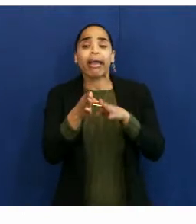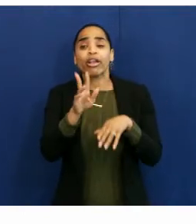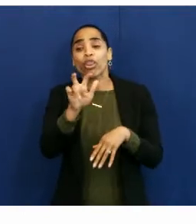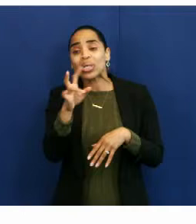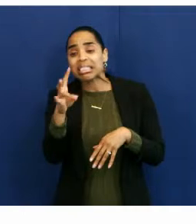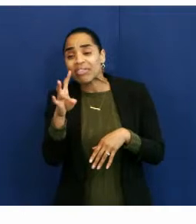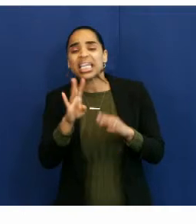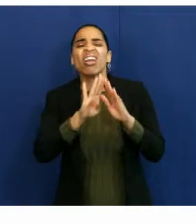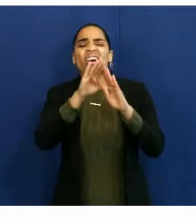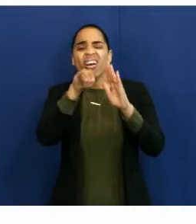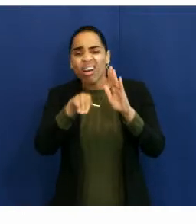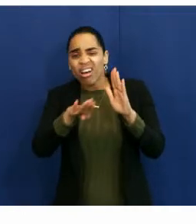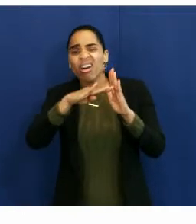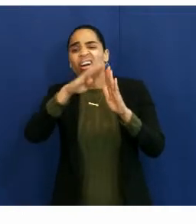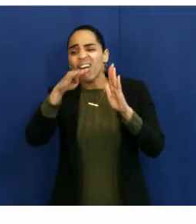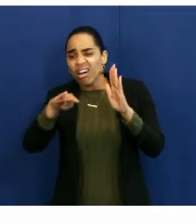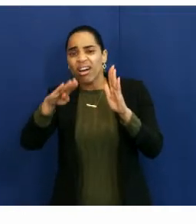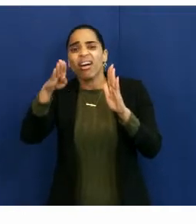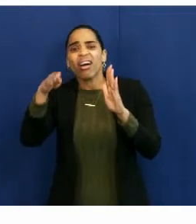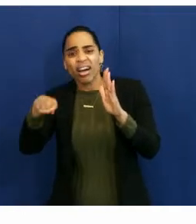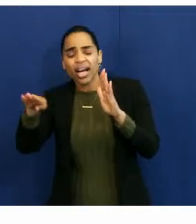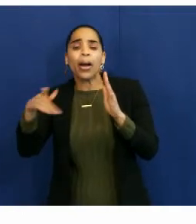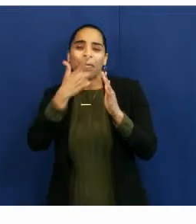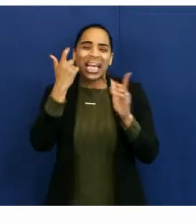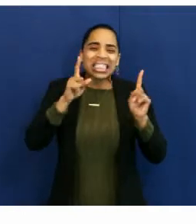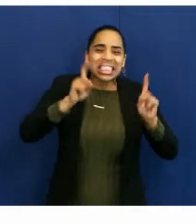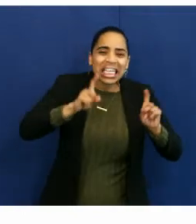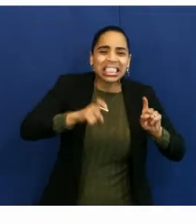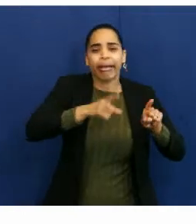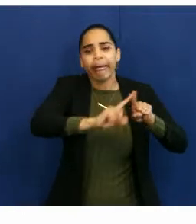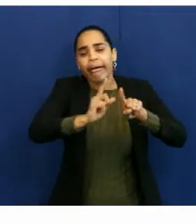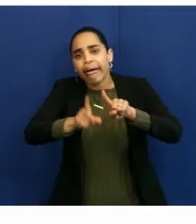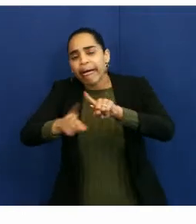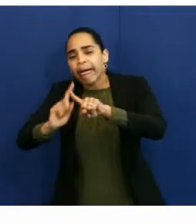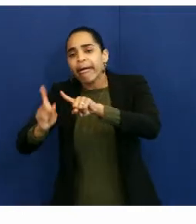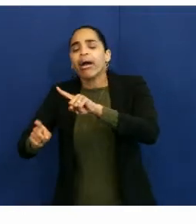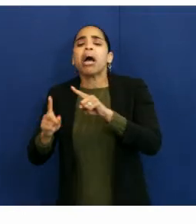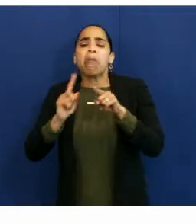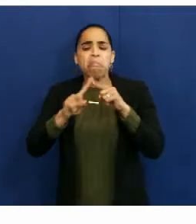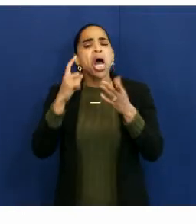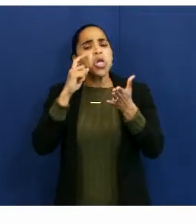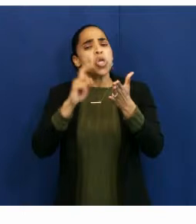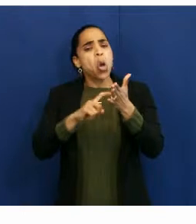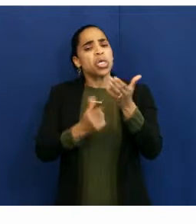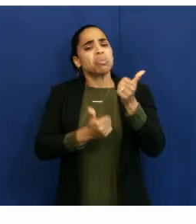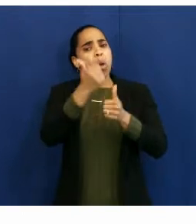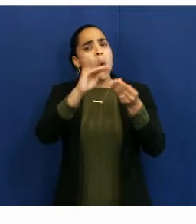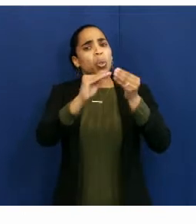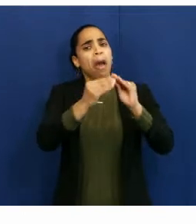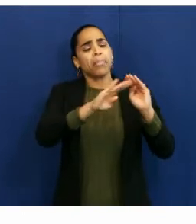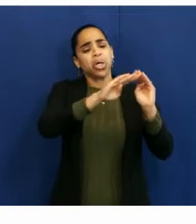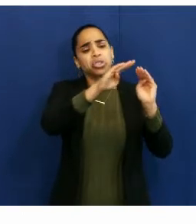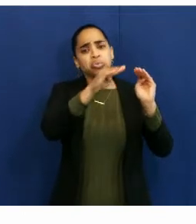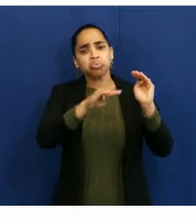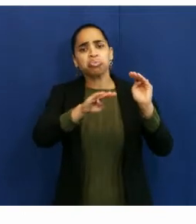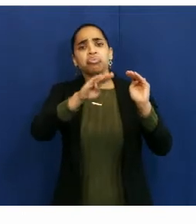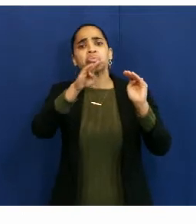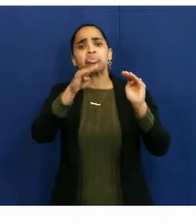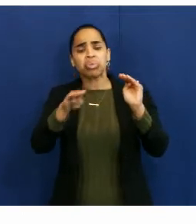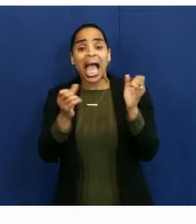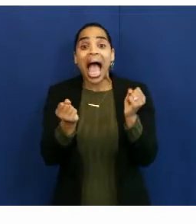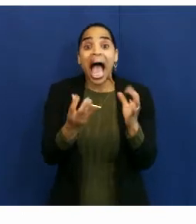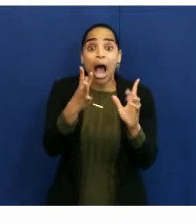317, along with the fluctuations in testing. But in general, what you'll see here is a generally stable situation. That percentage of